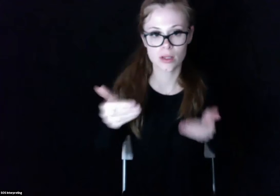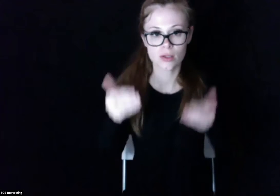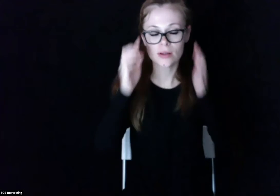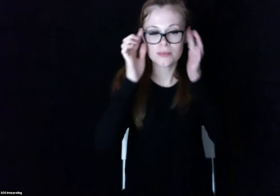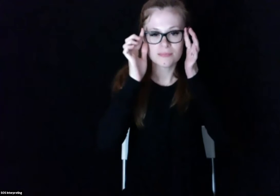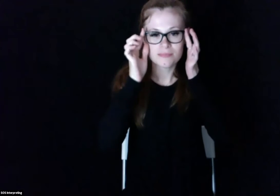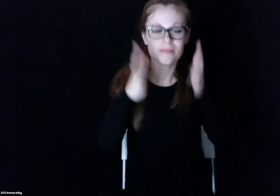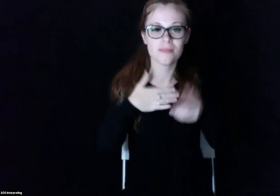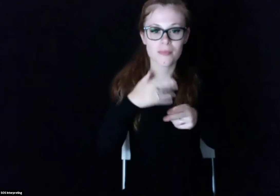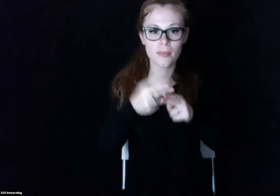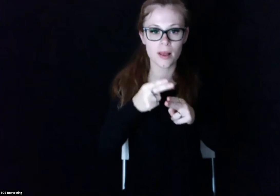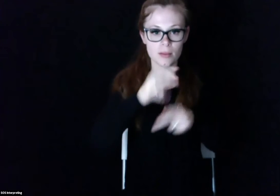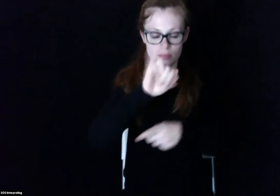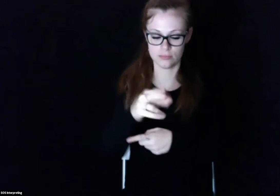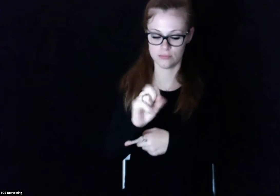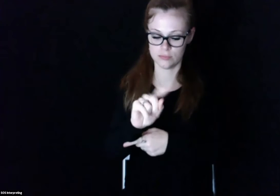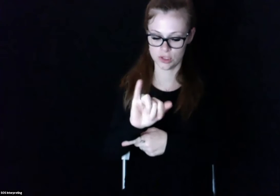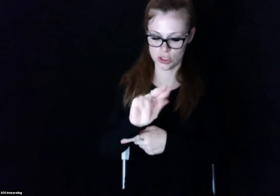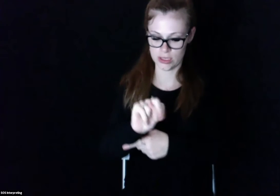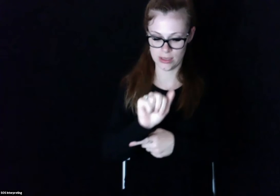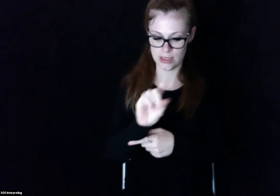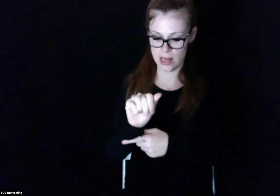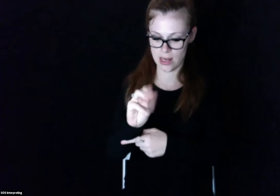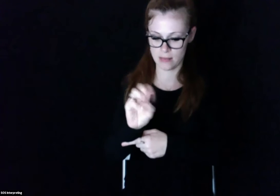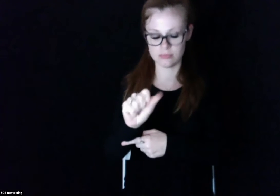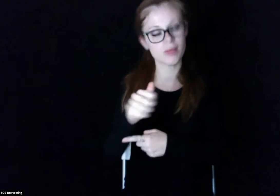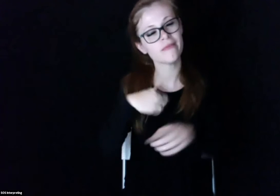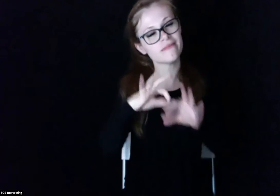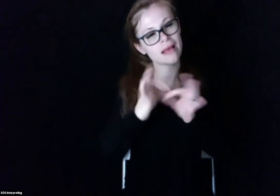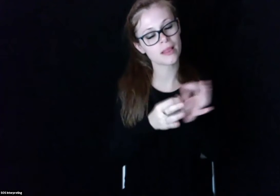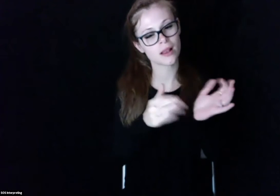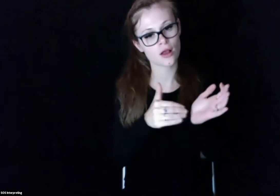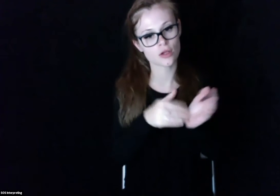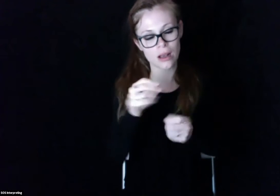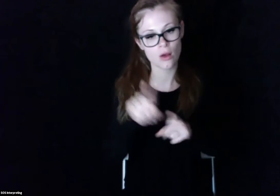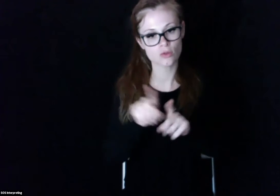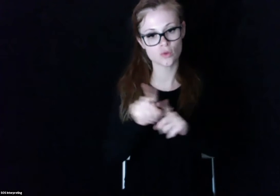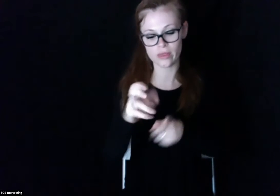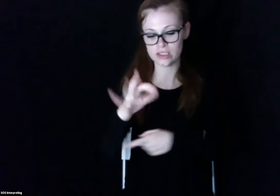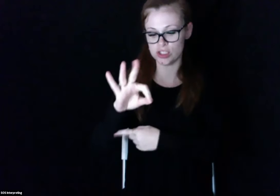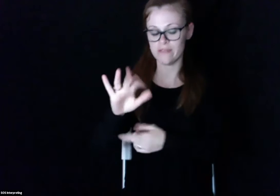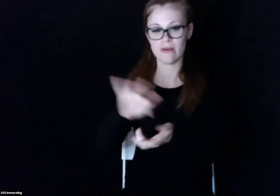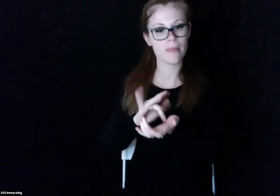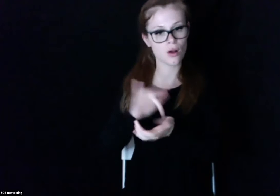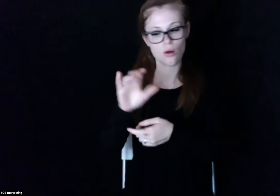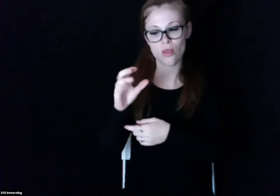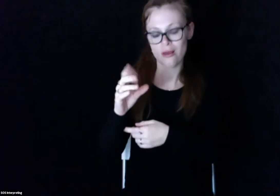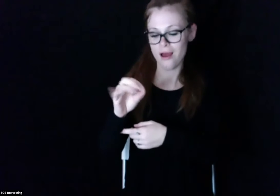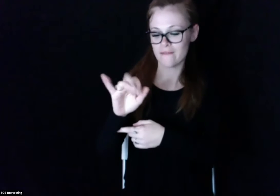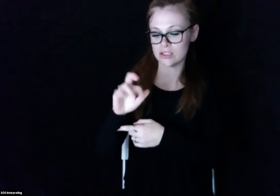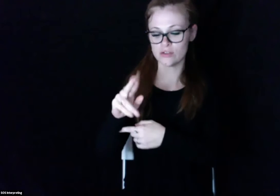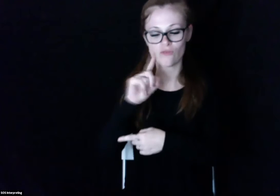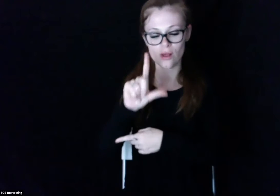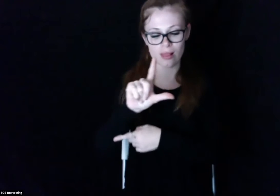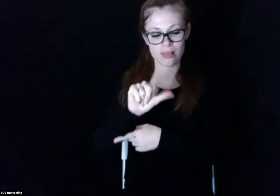My name is Justin Adams, and I'm a family physician and also the Chief Medical Officer for La Clinica. And I'm happy to